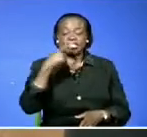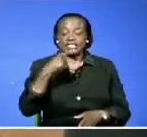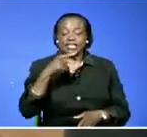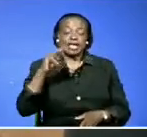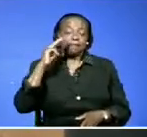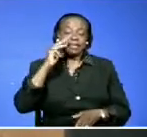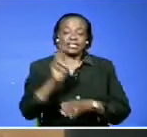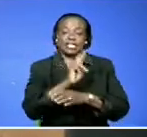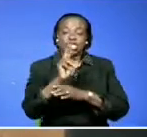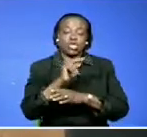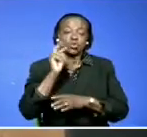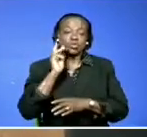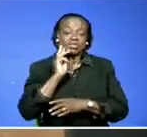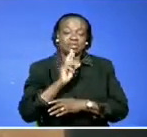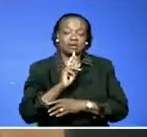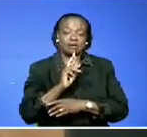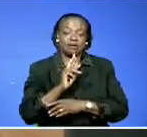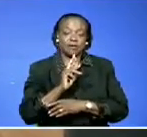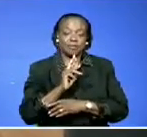used her